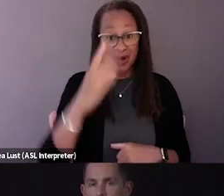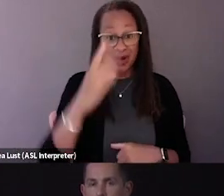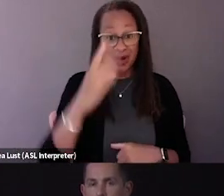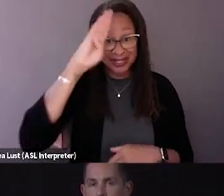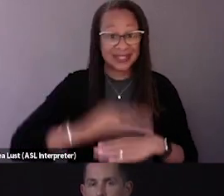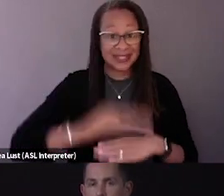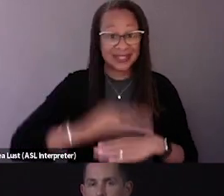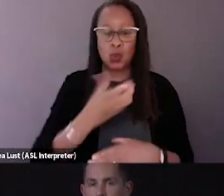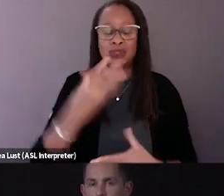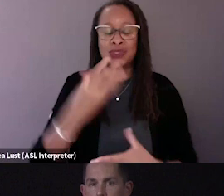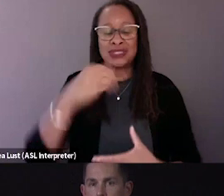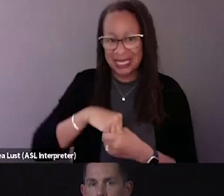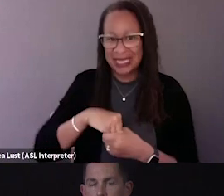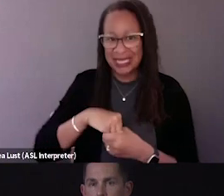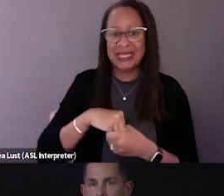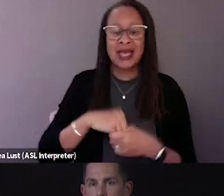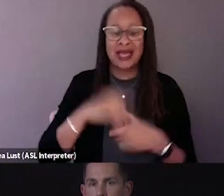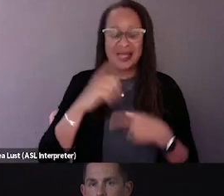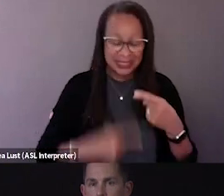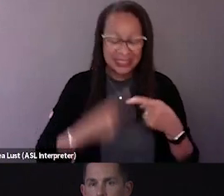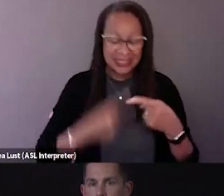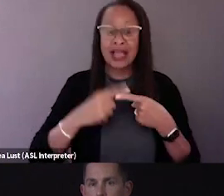is in the cycle of